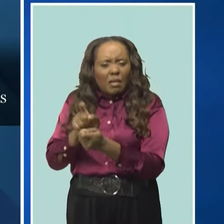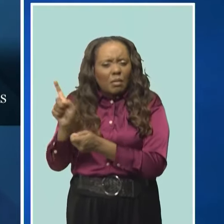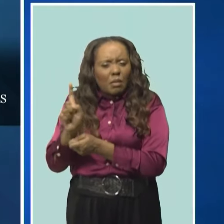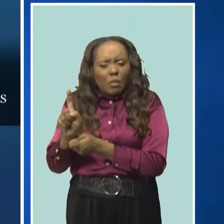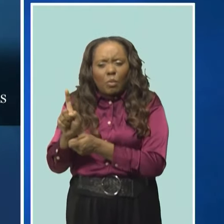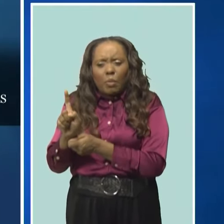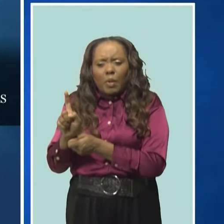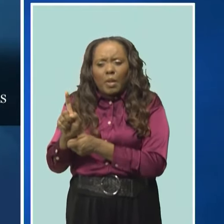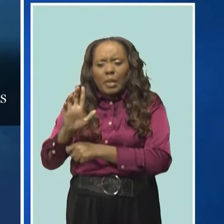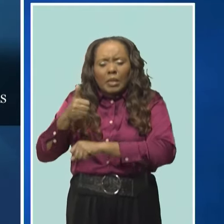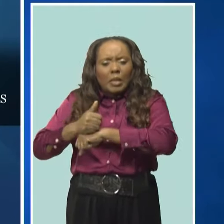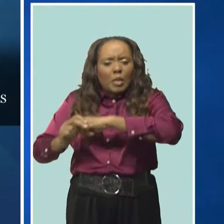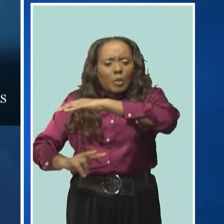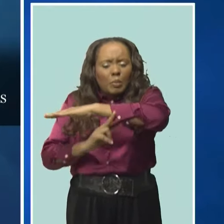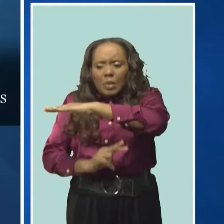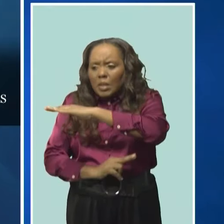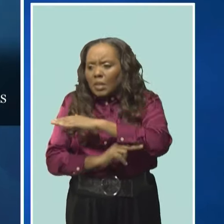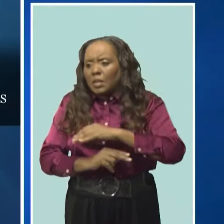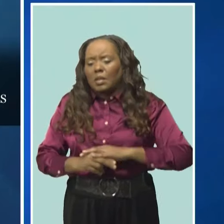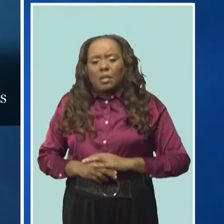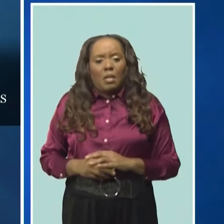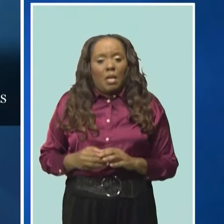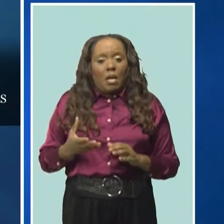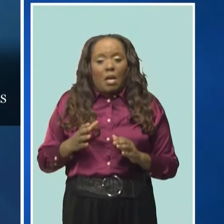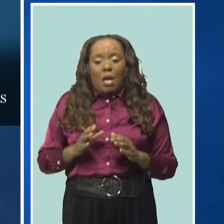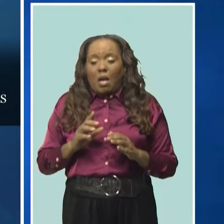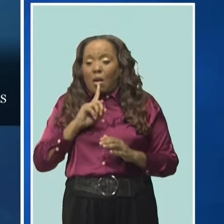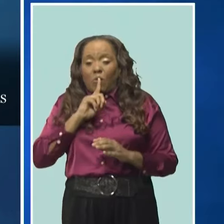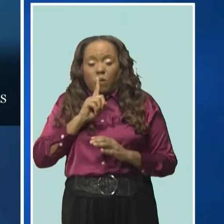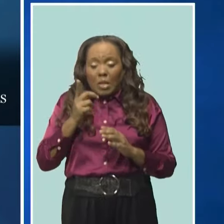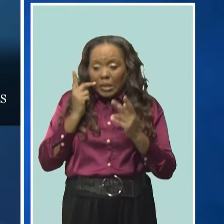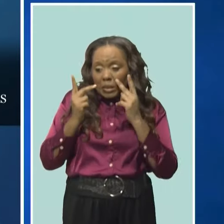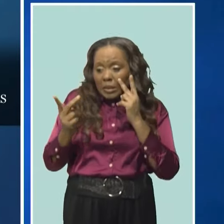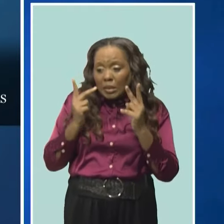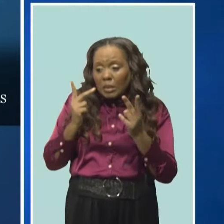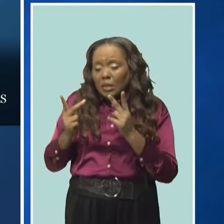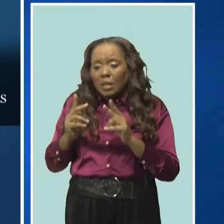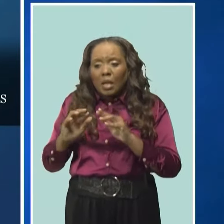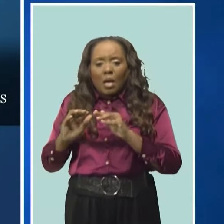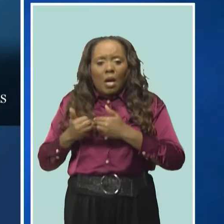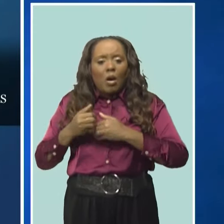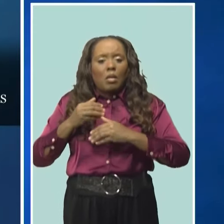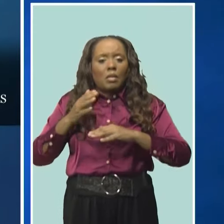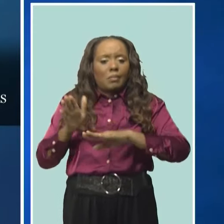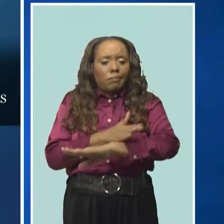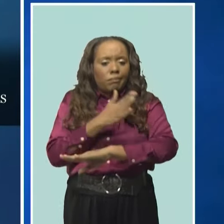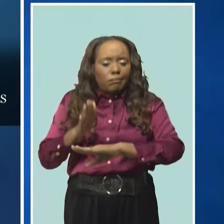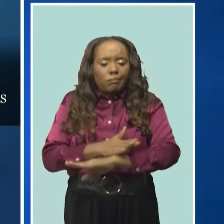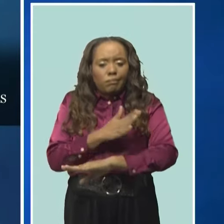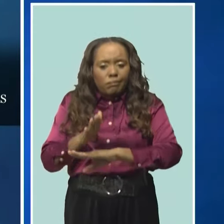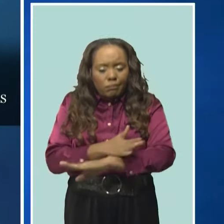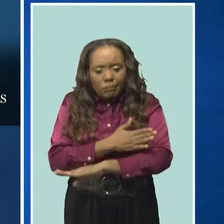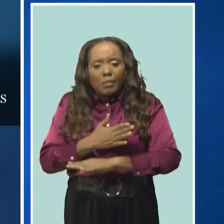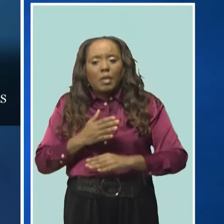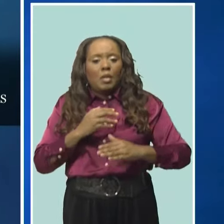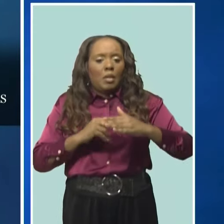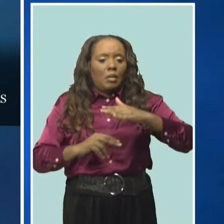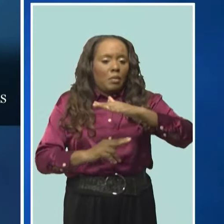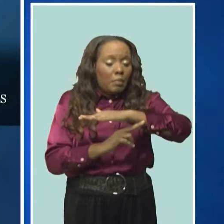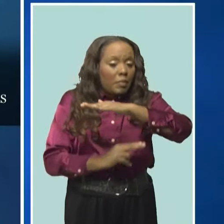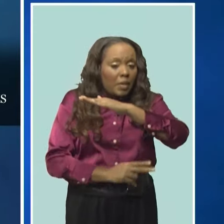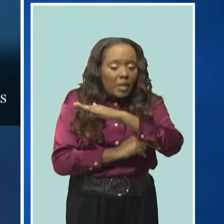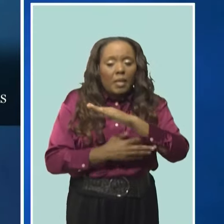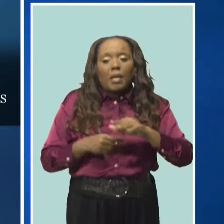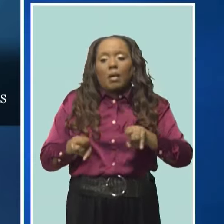on the condition of the bridges, as well as developing a scope of works for the maintenance, repair, and replacement of those